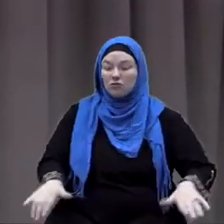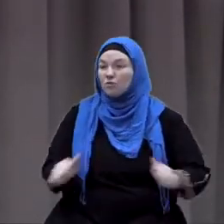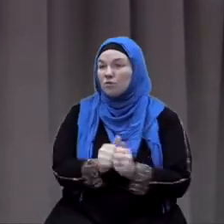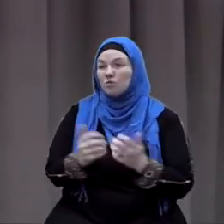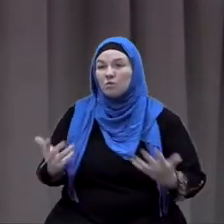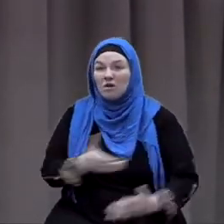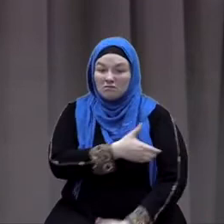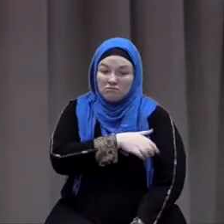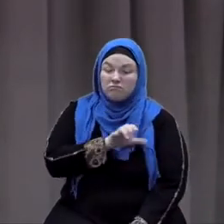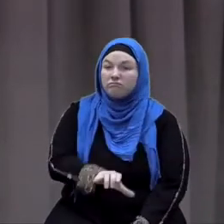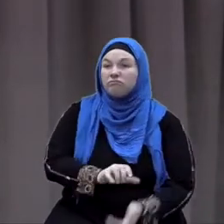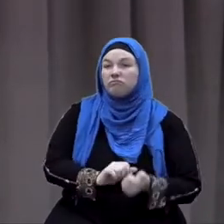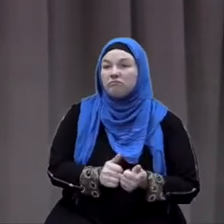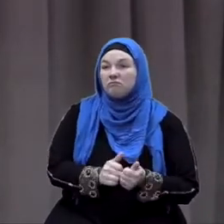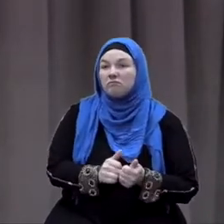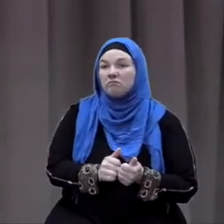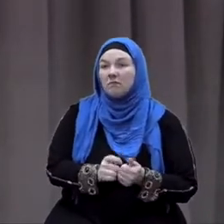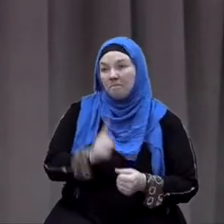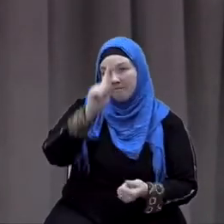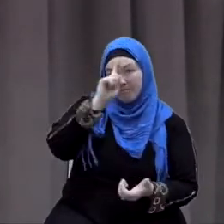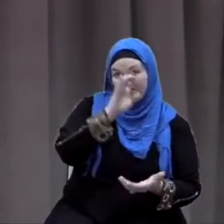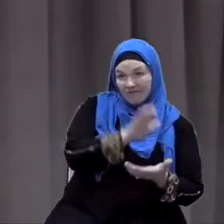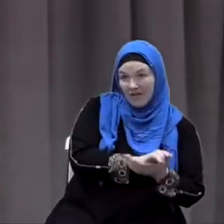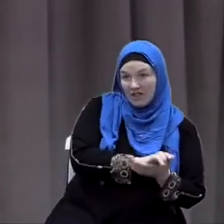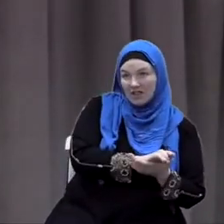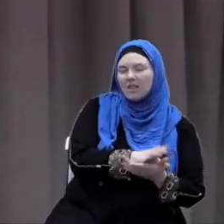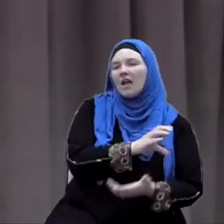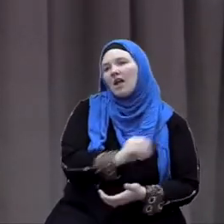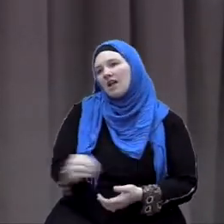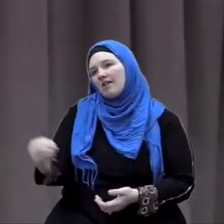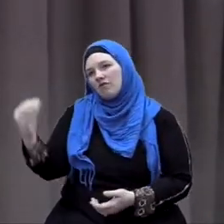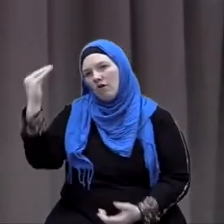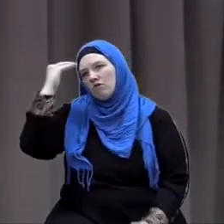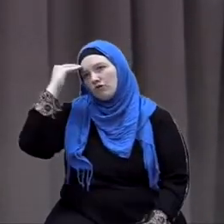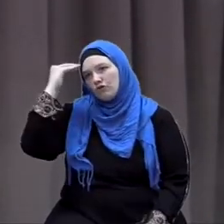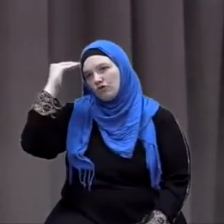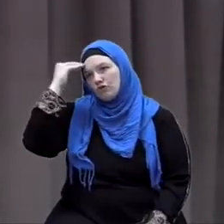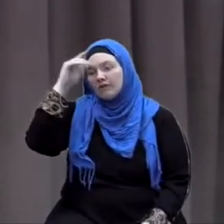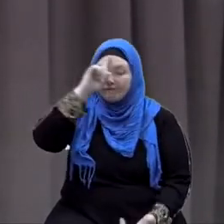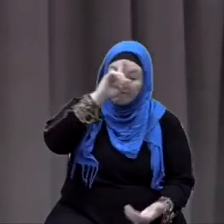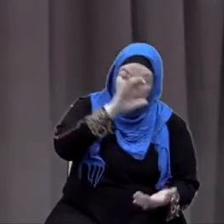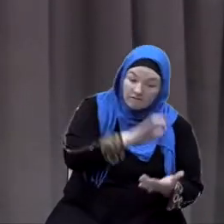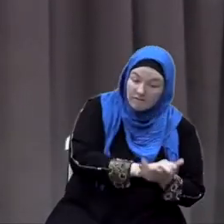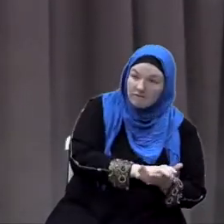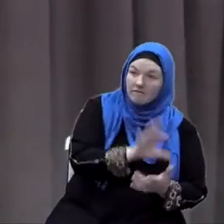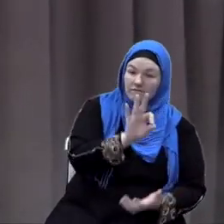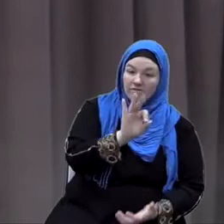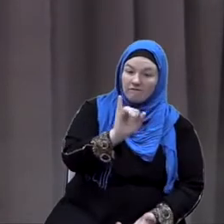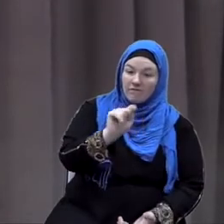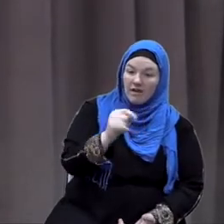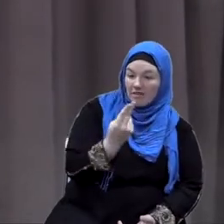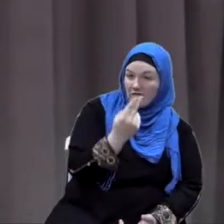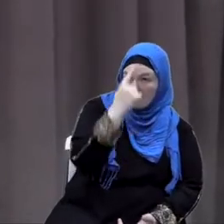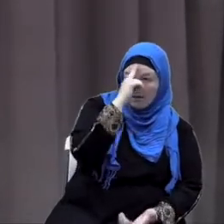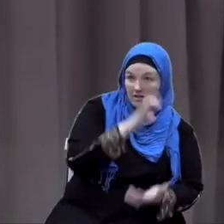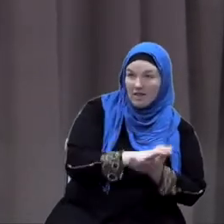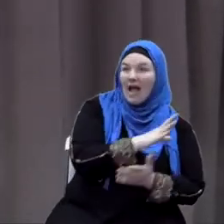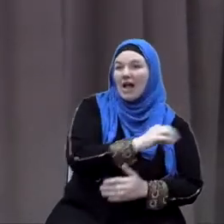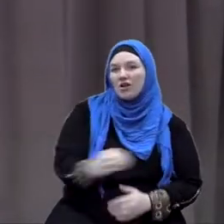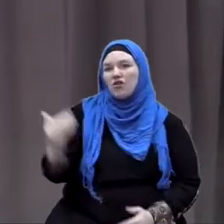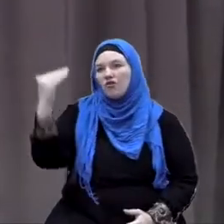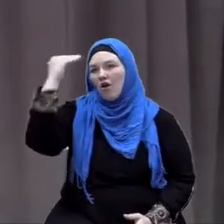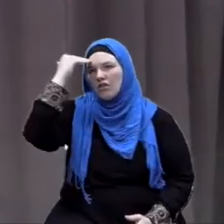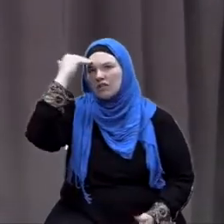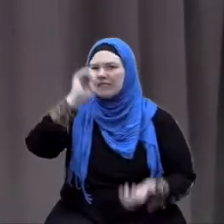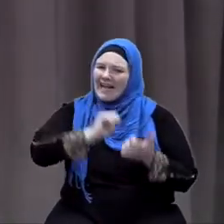is faith and knowledge. Faith and knowledge. So how do